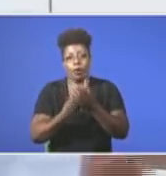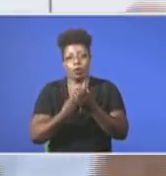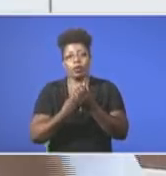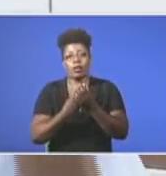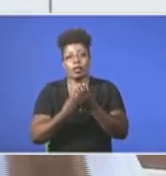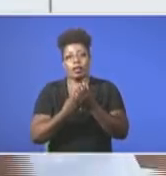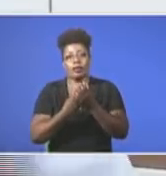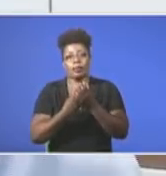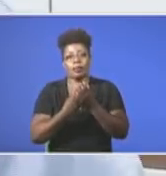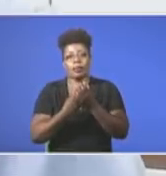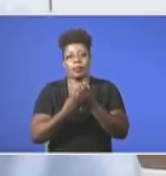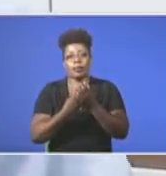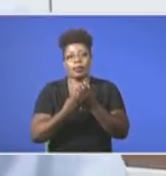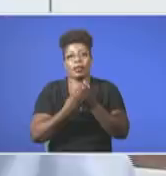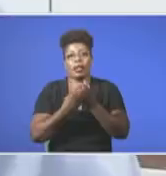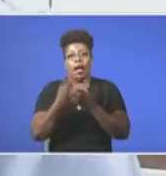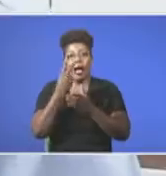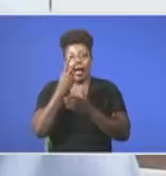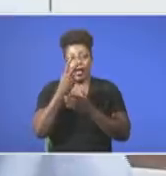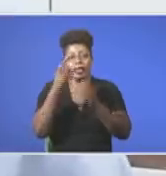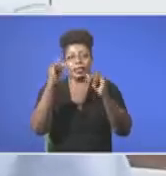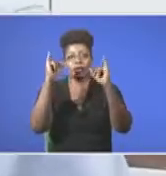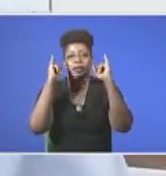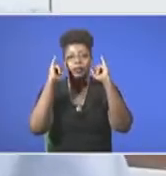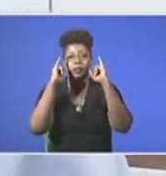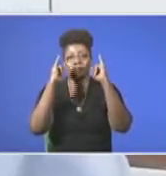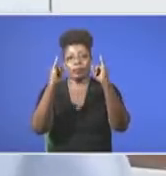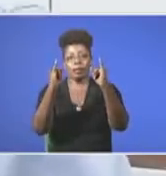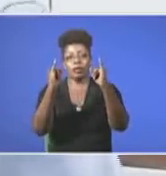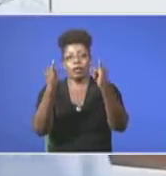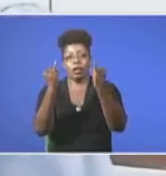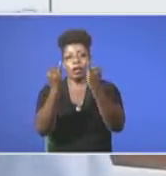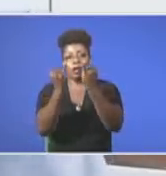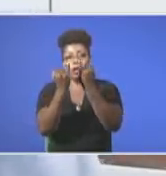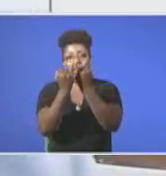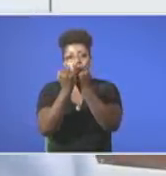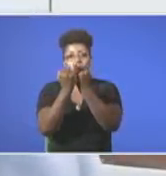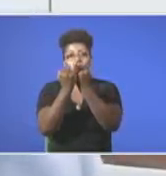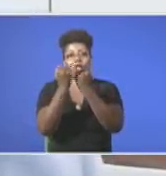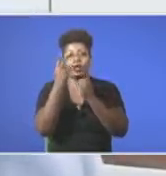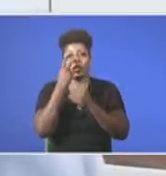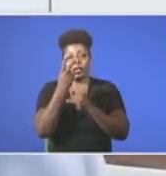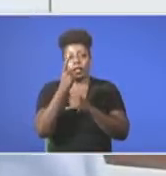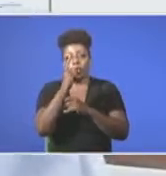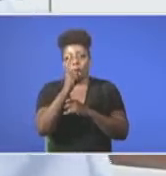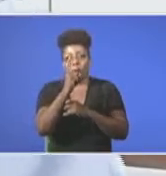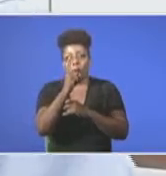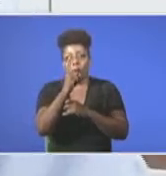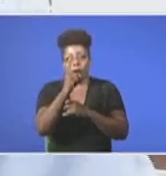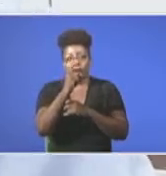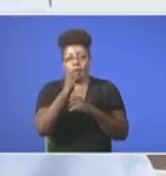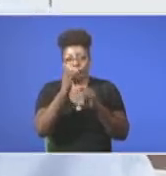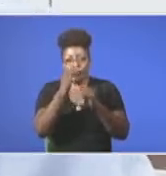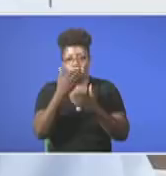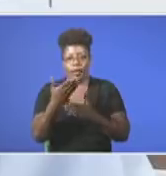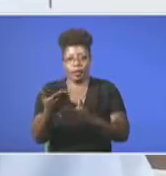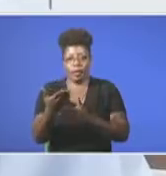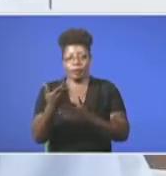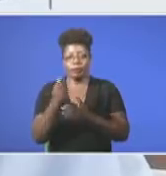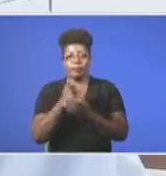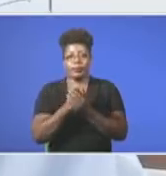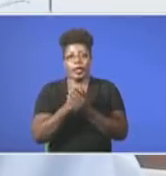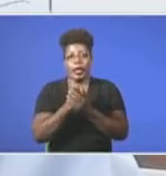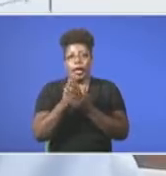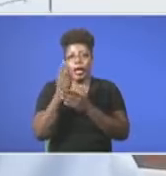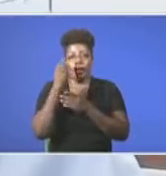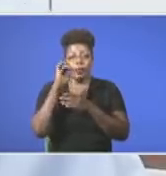see depth properly. Also, kids need to be able to converge their eyes when they're reading